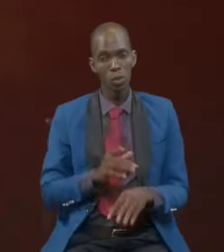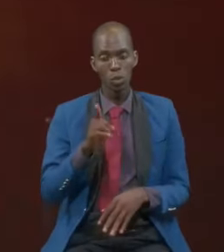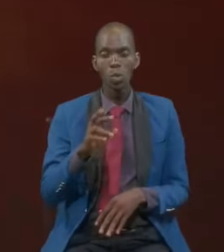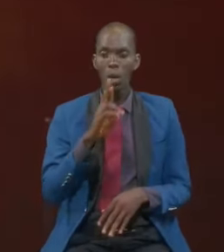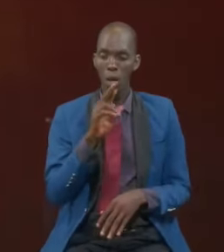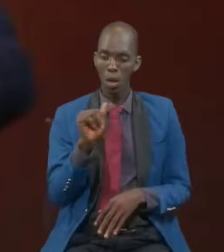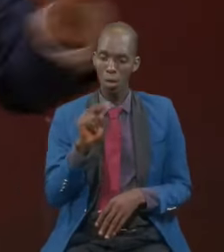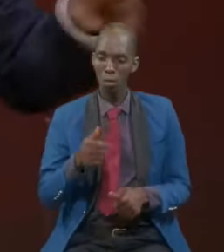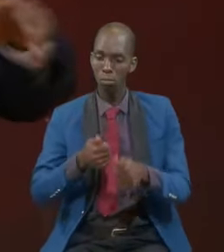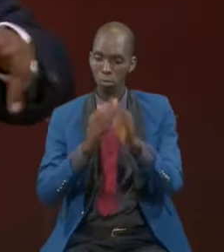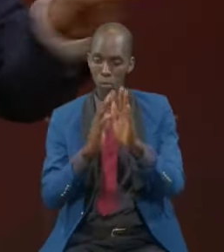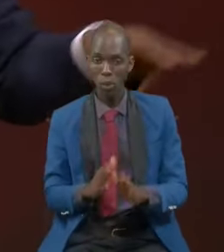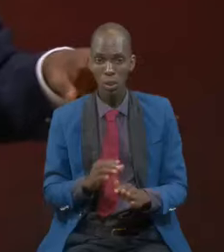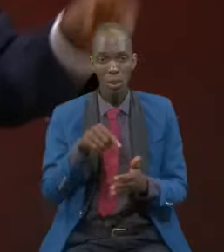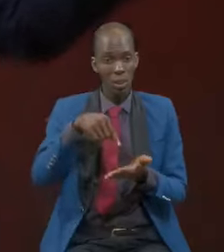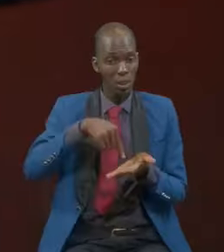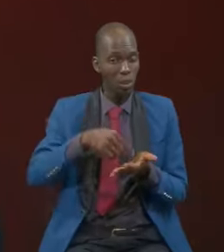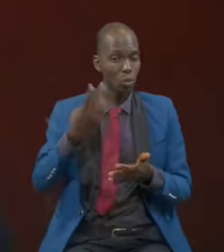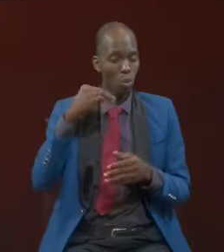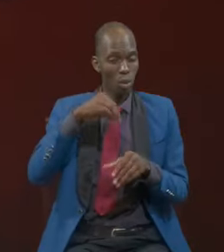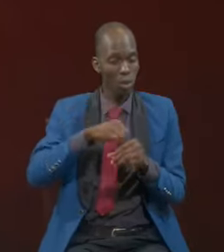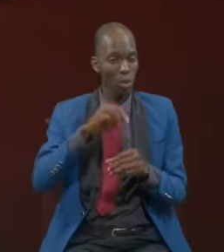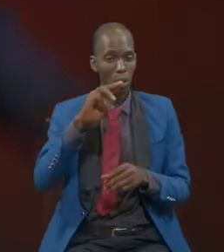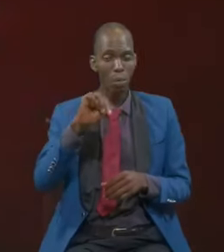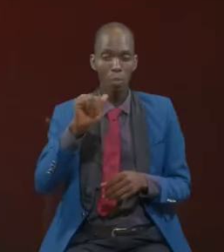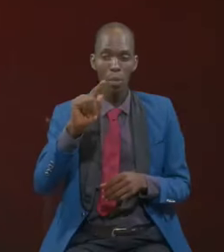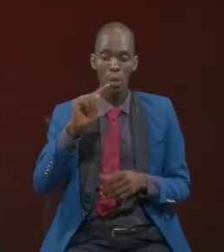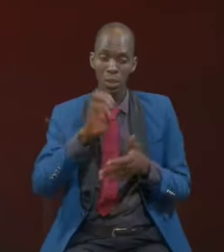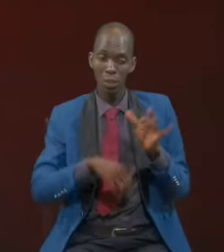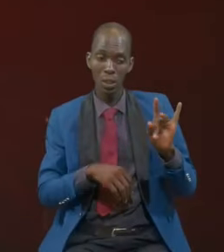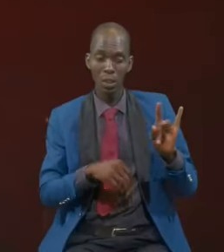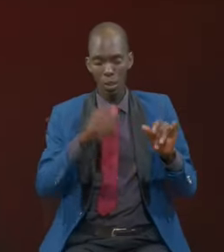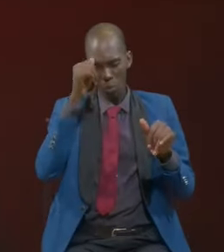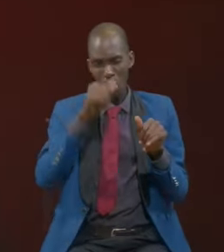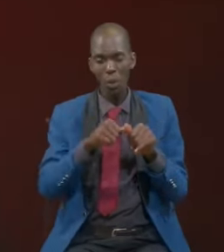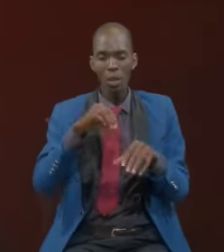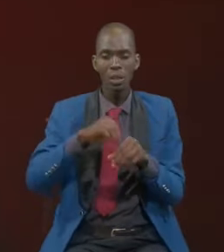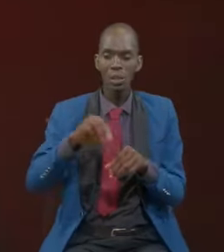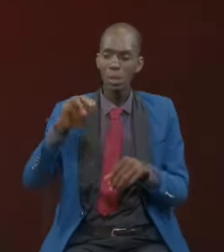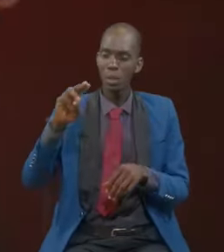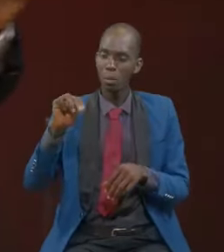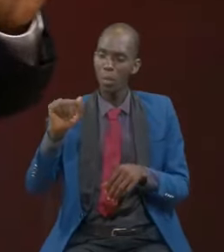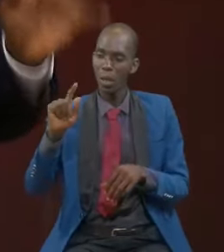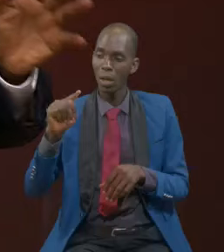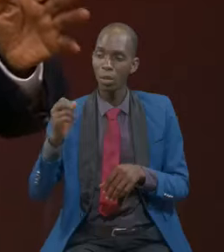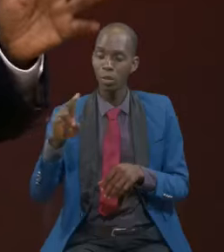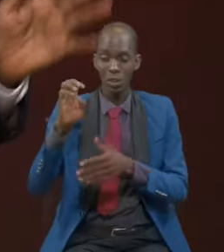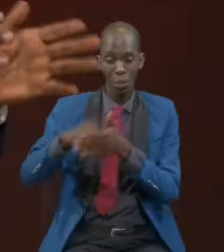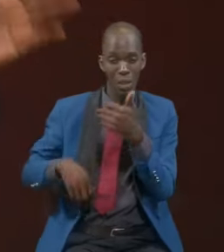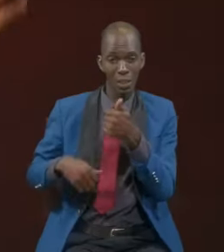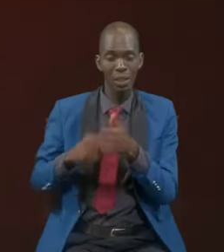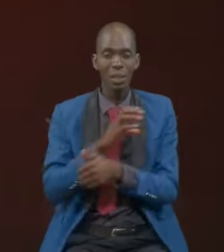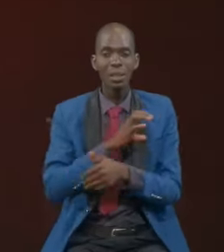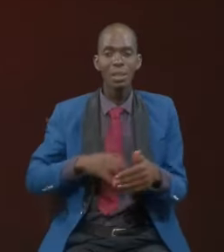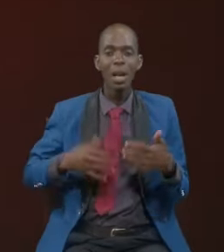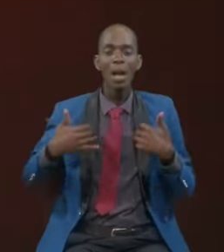chapter 18 of Matthew. In chapter 10, he had sent them out two by two. And those people had gone